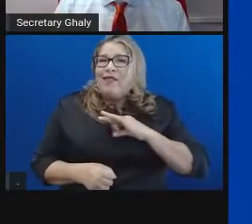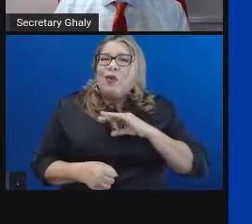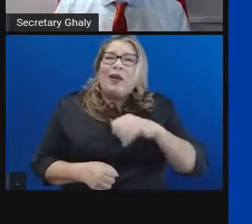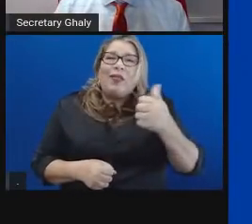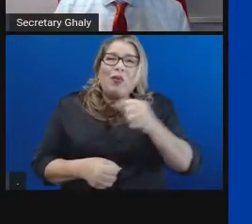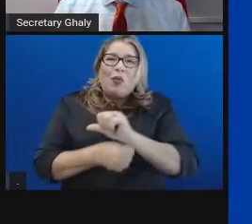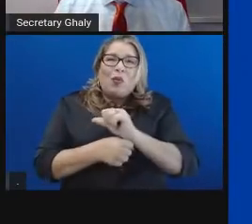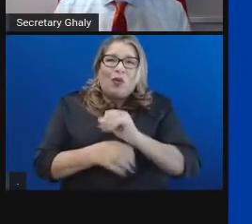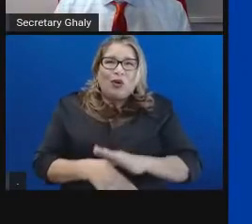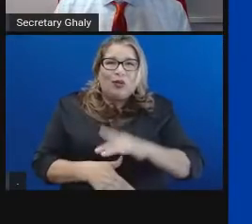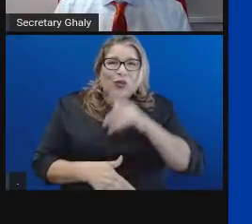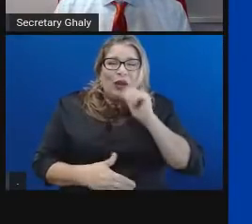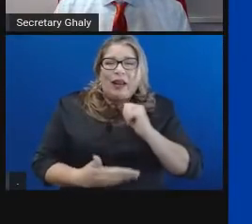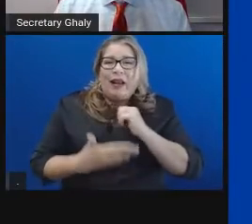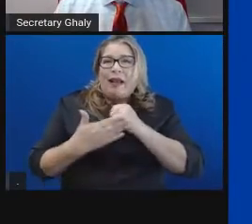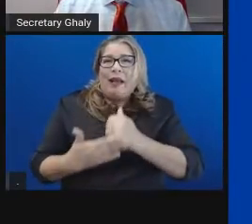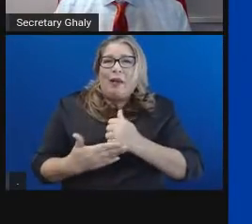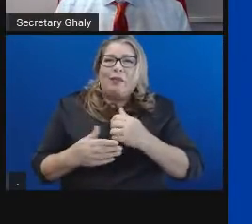help with the vaccine